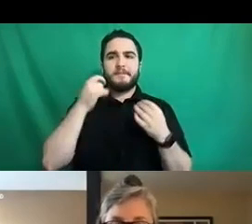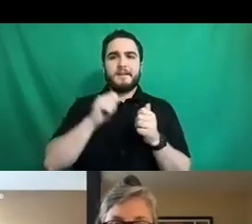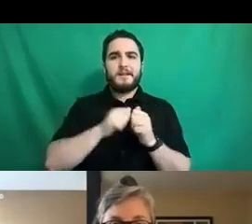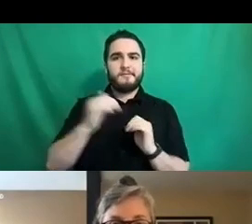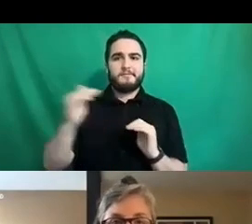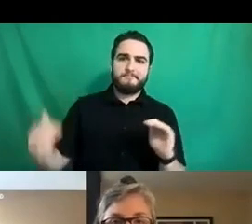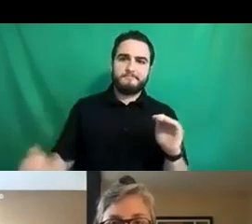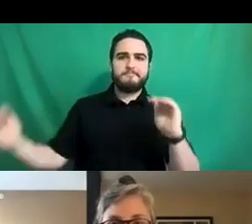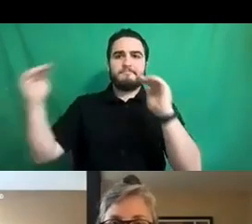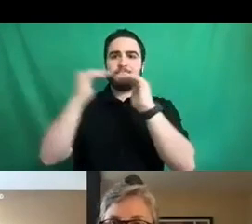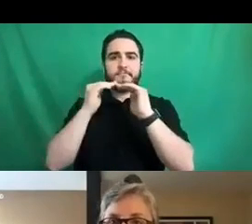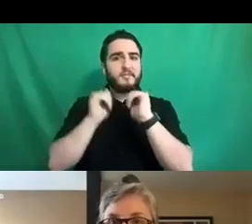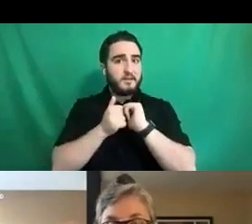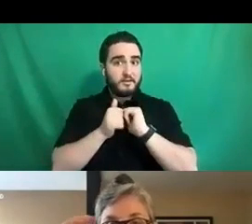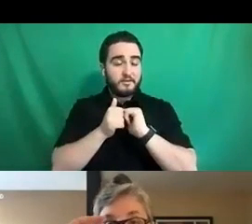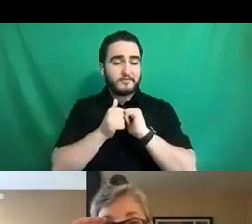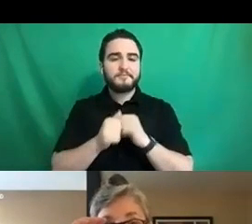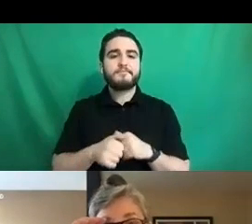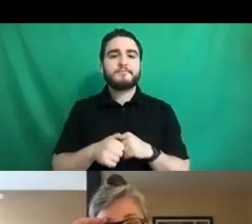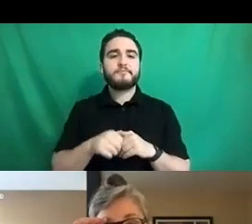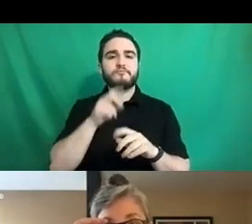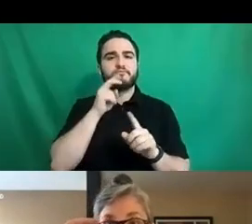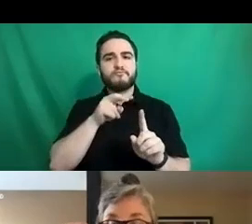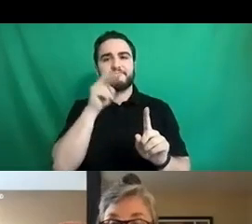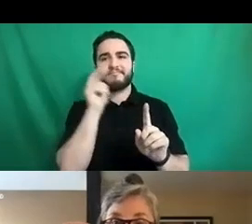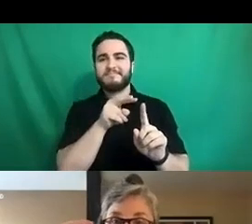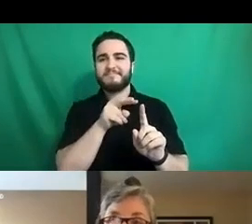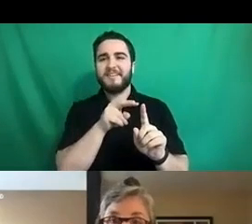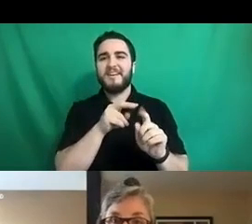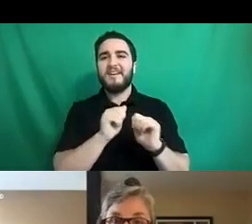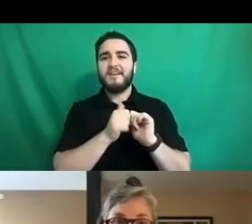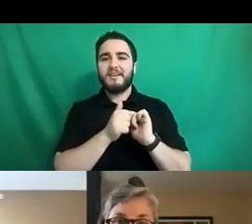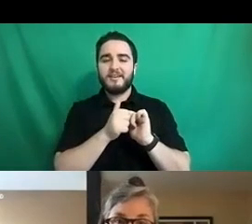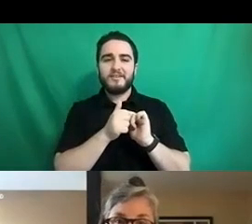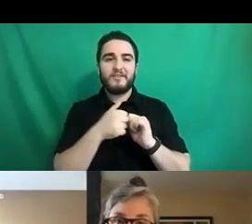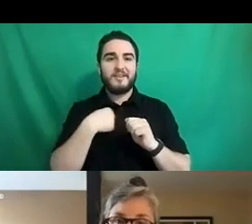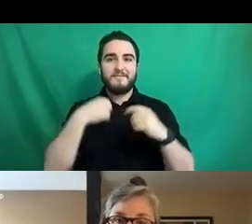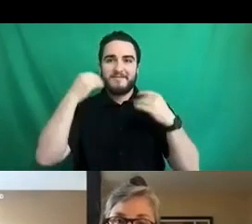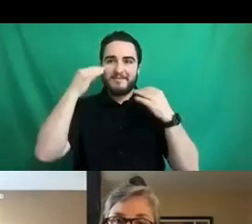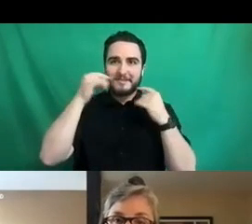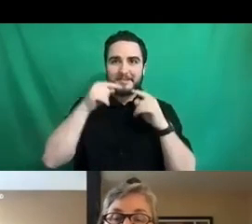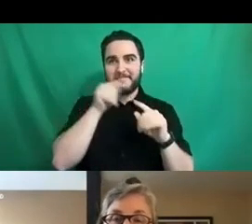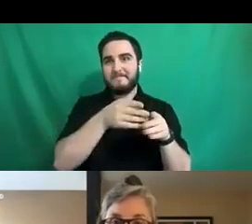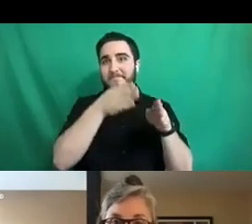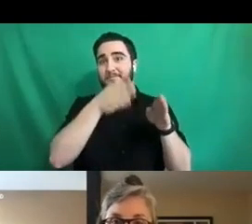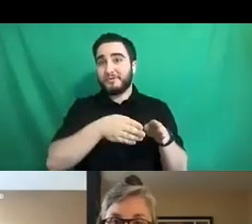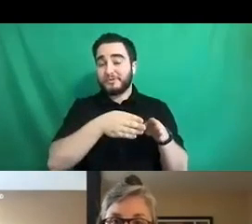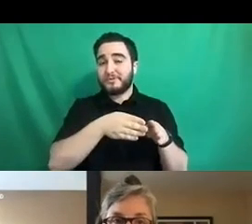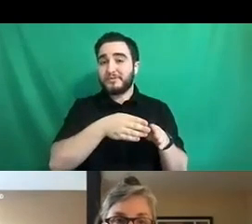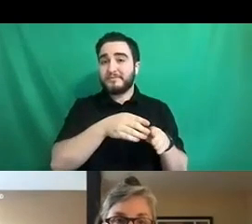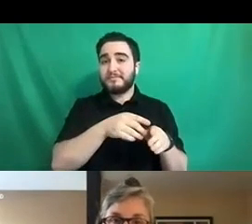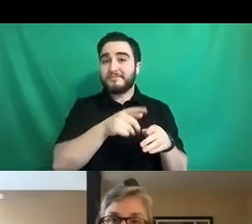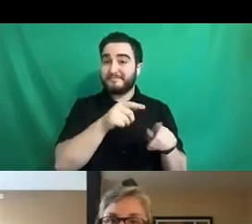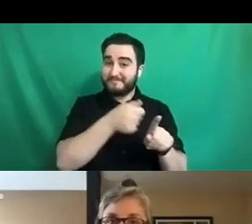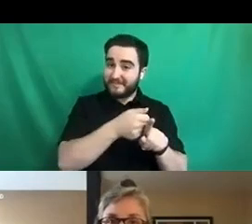imbalances, we're looking very strongly at how to make sure that not only am I thinking about the person, the employee with a disability